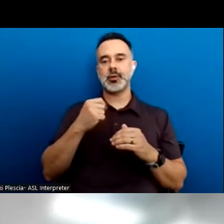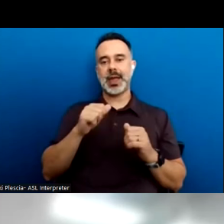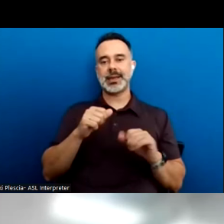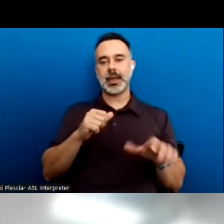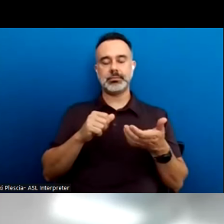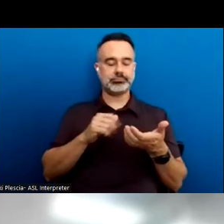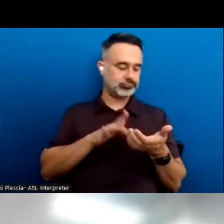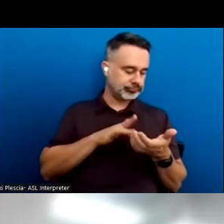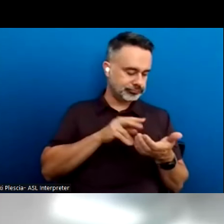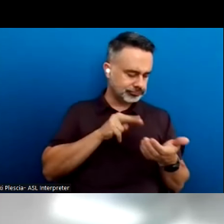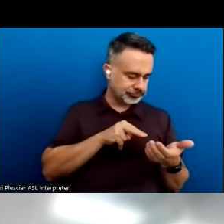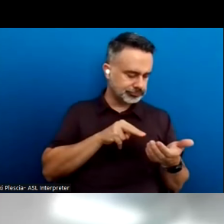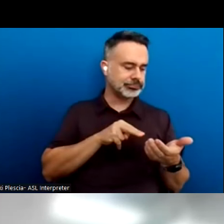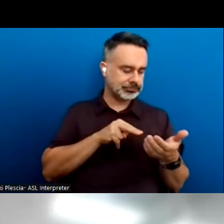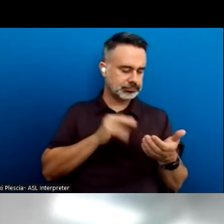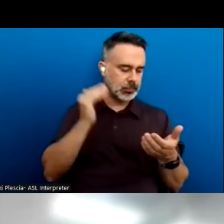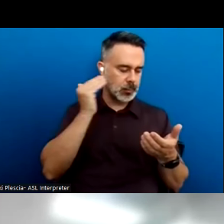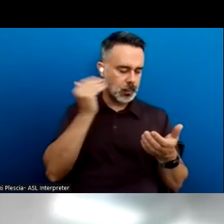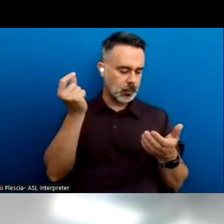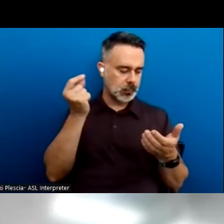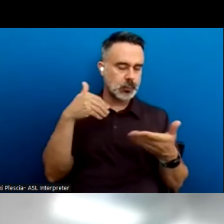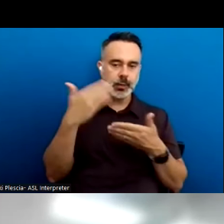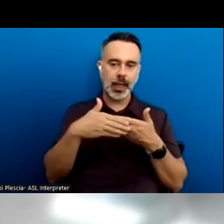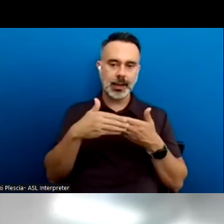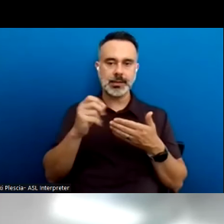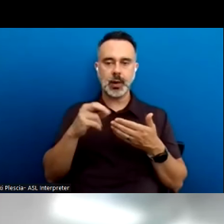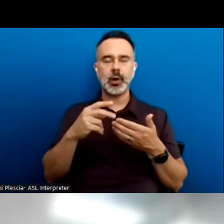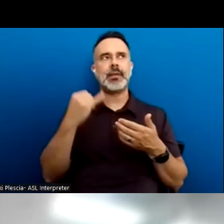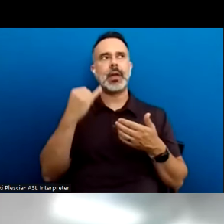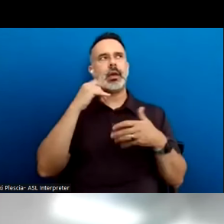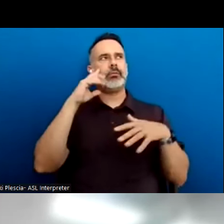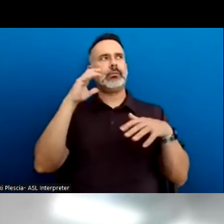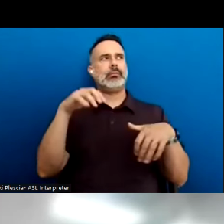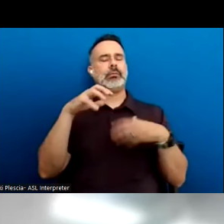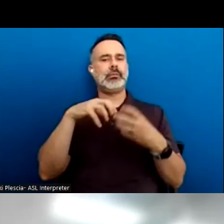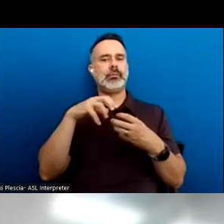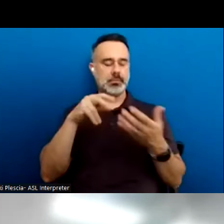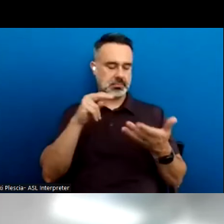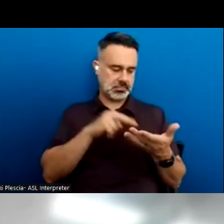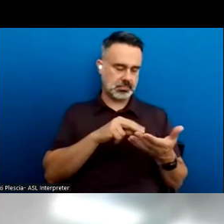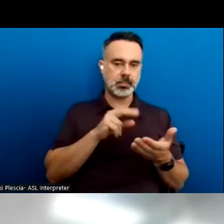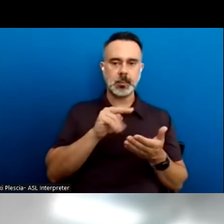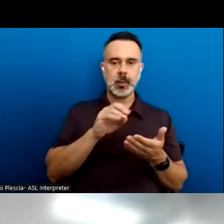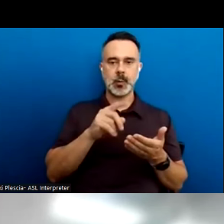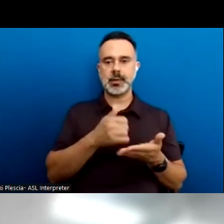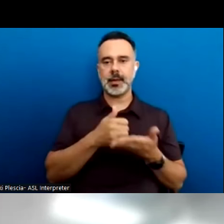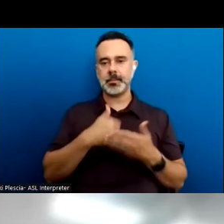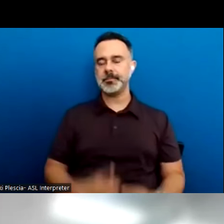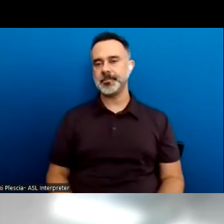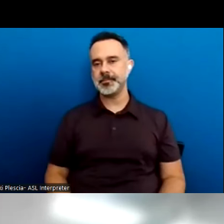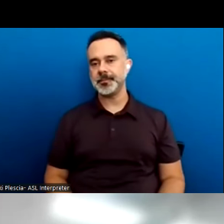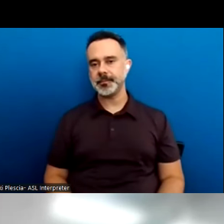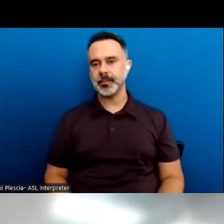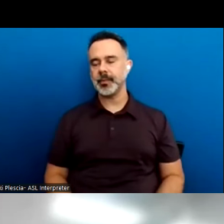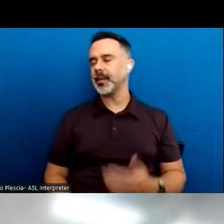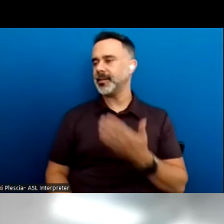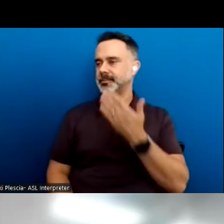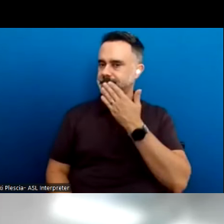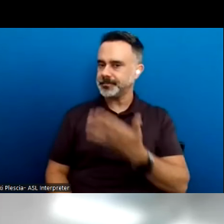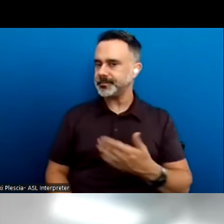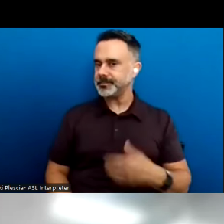it so I can know what steps to do next. Or if I don't know what to do, I can go on my phone and look at those. Thank you, Jaya.